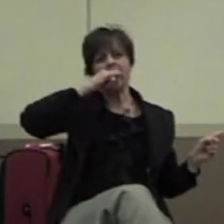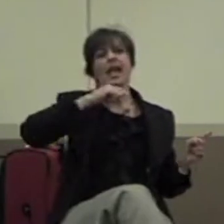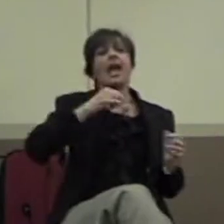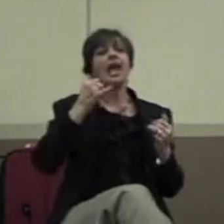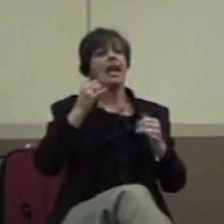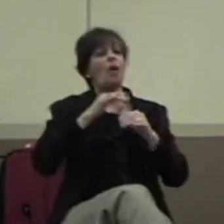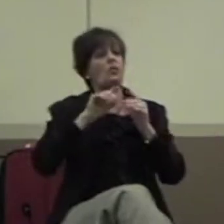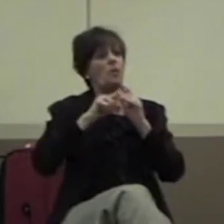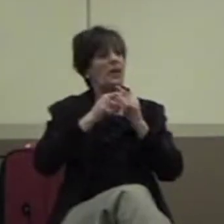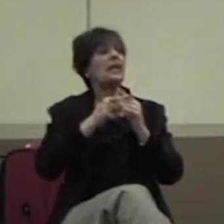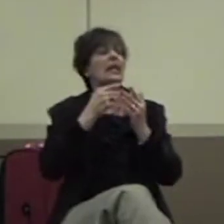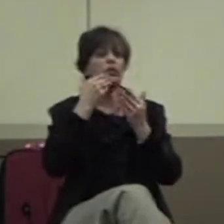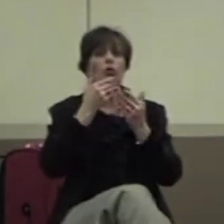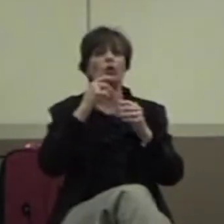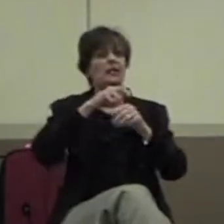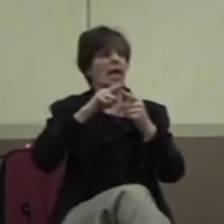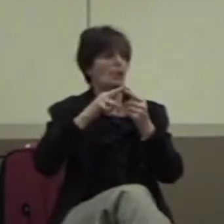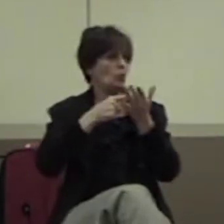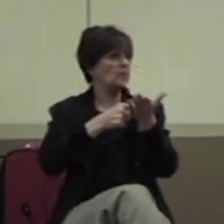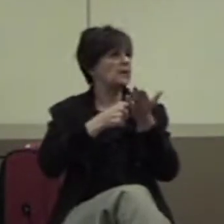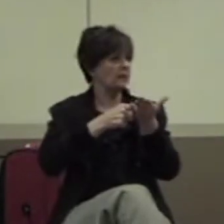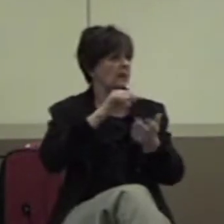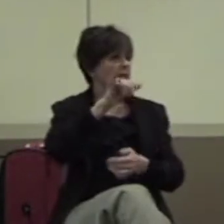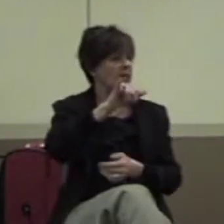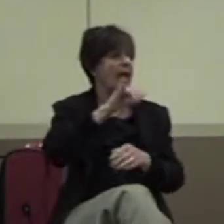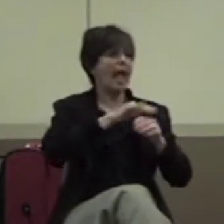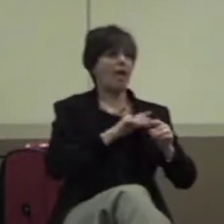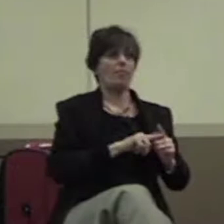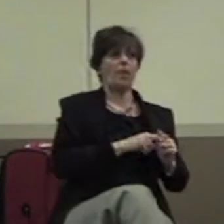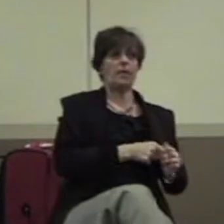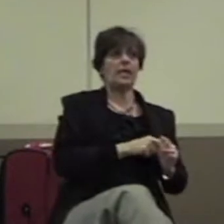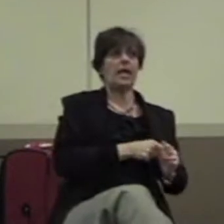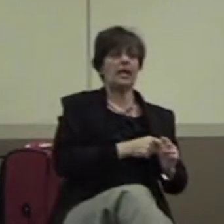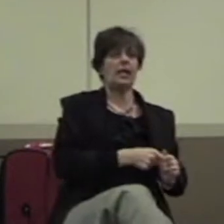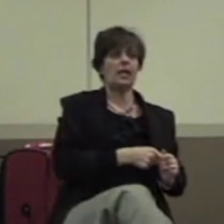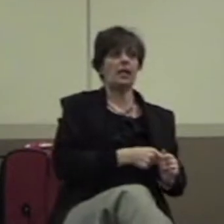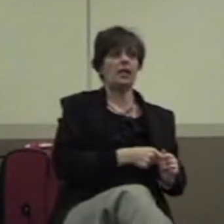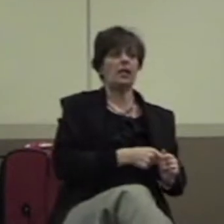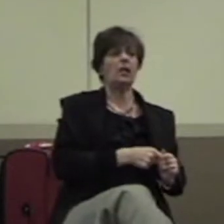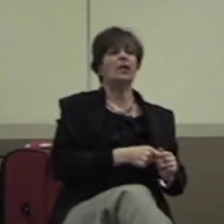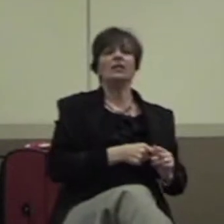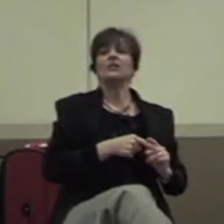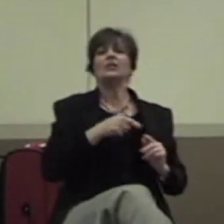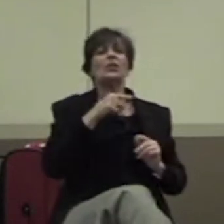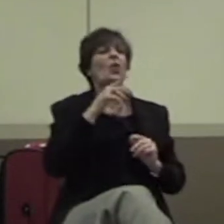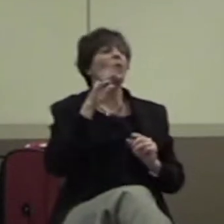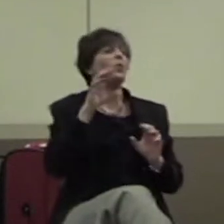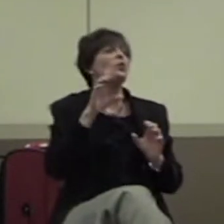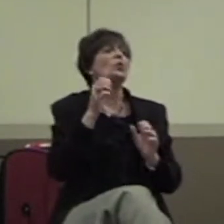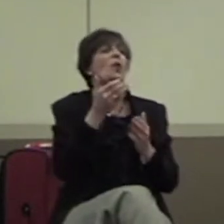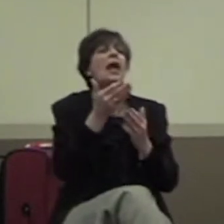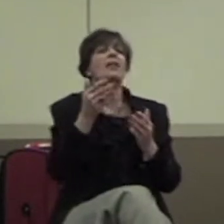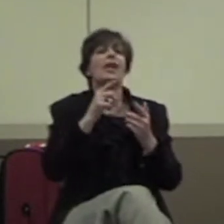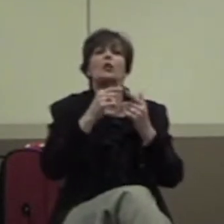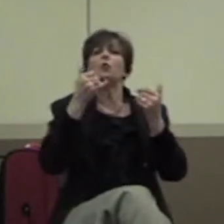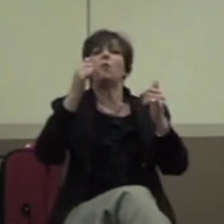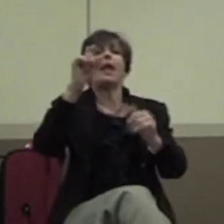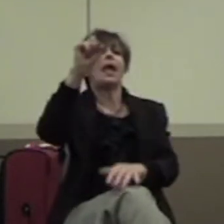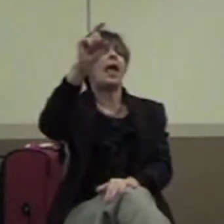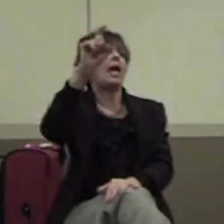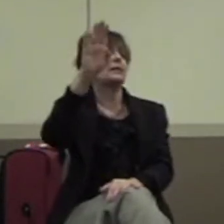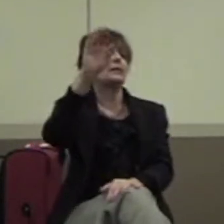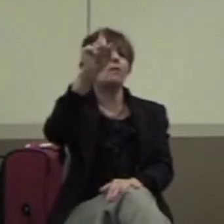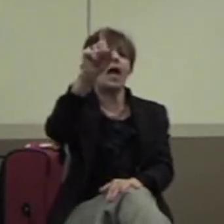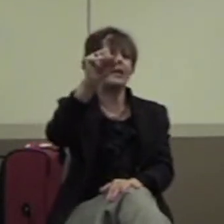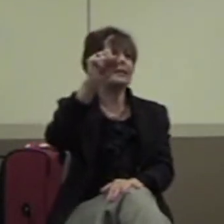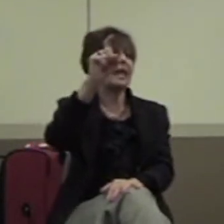is a really good time to be talking about that at the beginning. So he would do just about anything to play